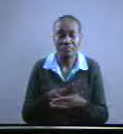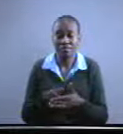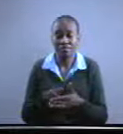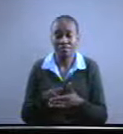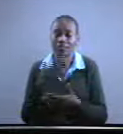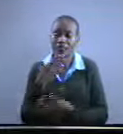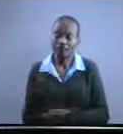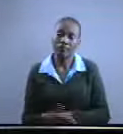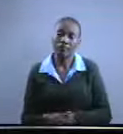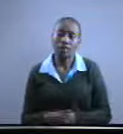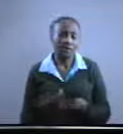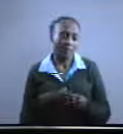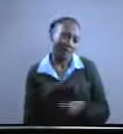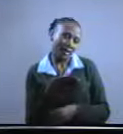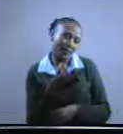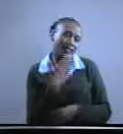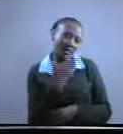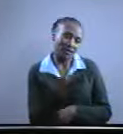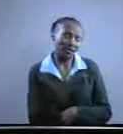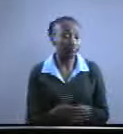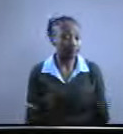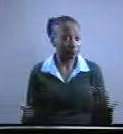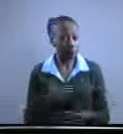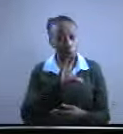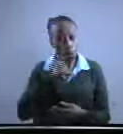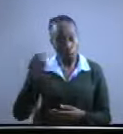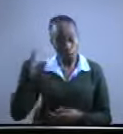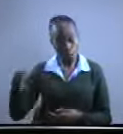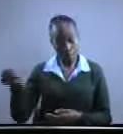Thank you, Honourable Member. Cope.